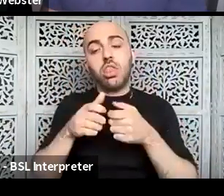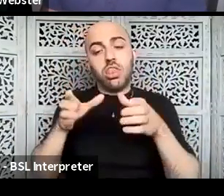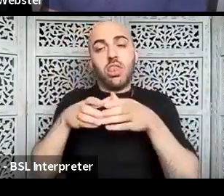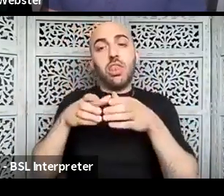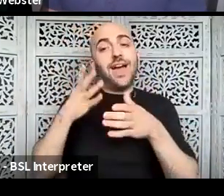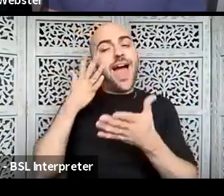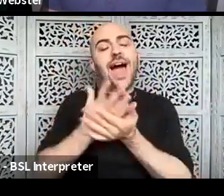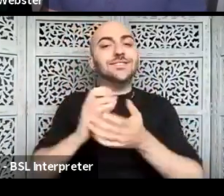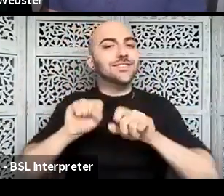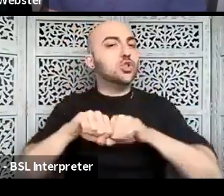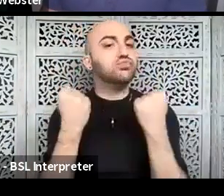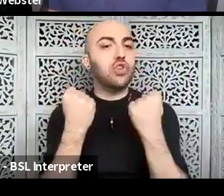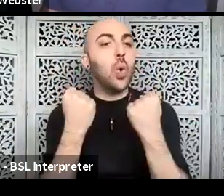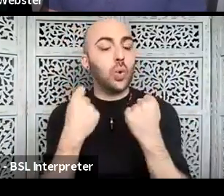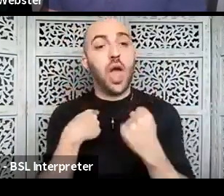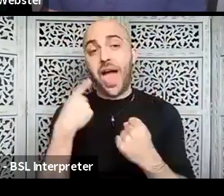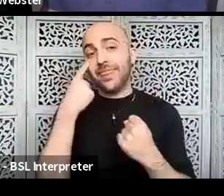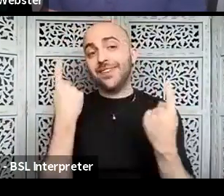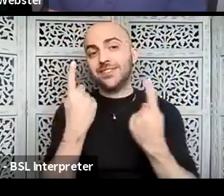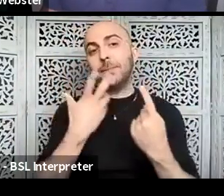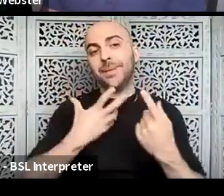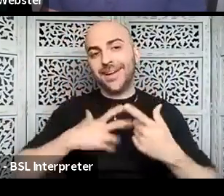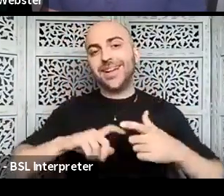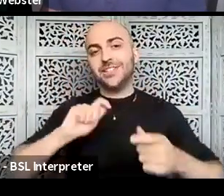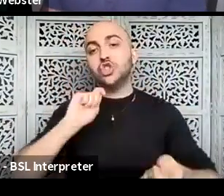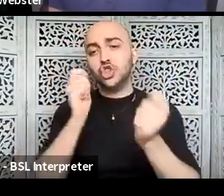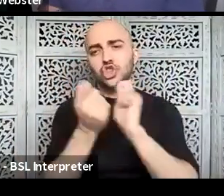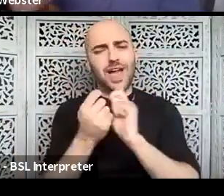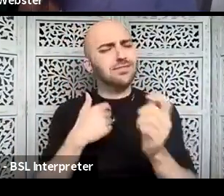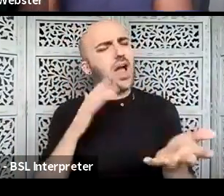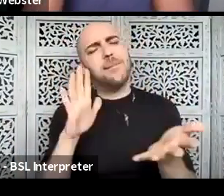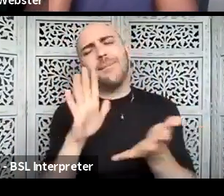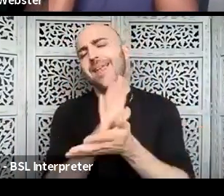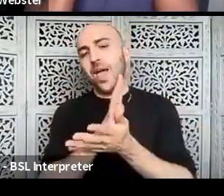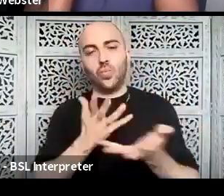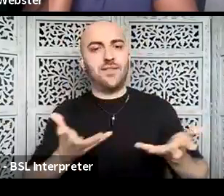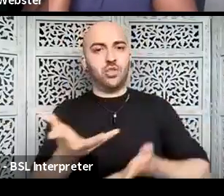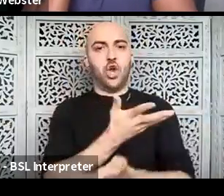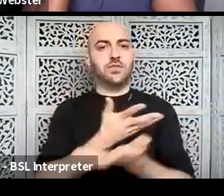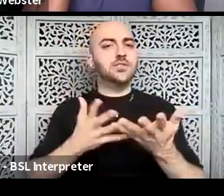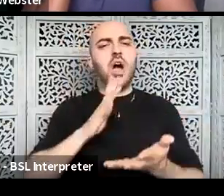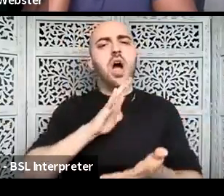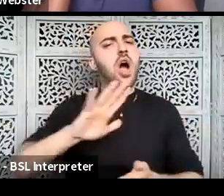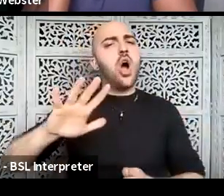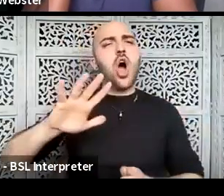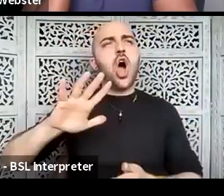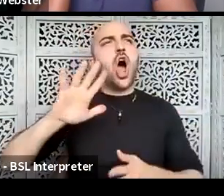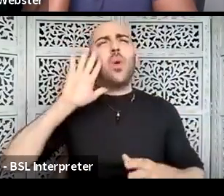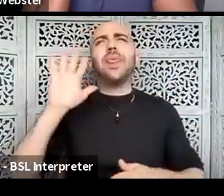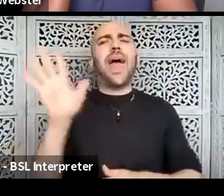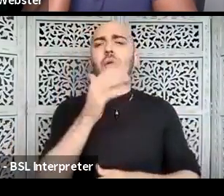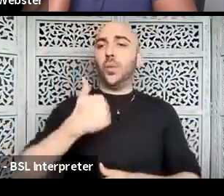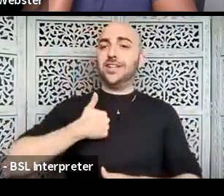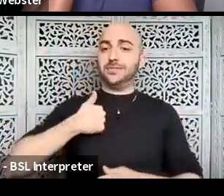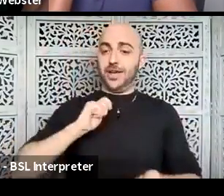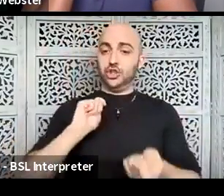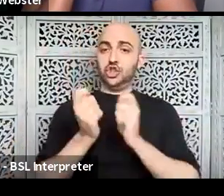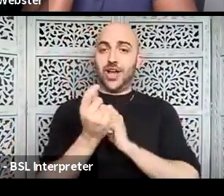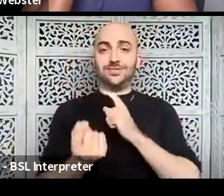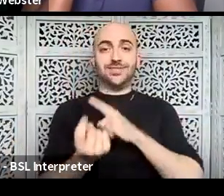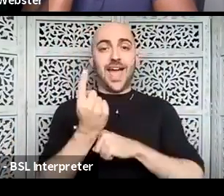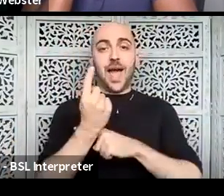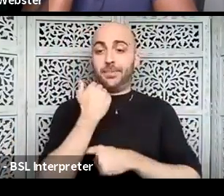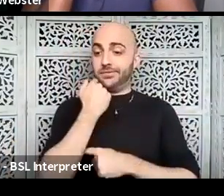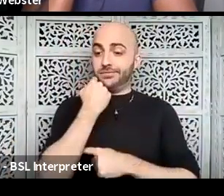to change. And I'm so glad that we're having these conversations now. And I don't think anyone expects this change to happen overnight. It's probably going to